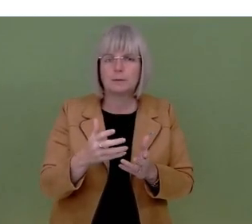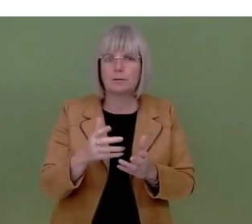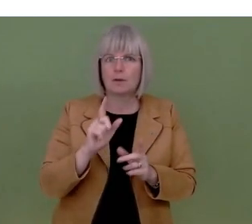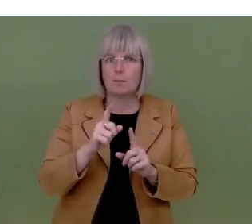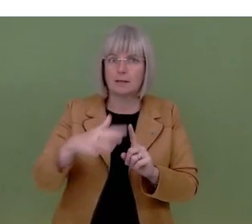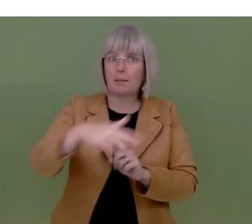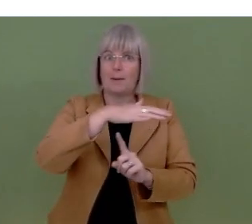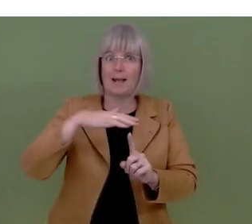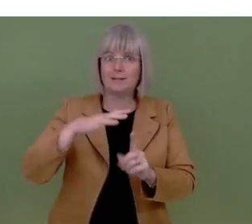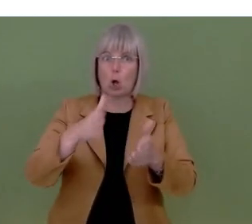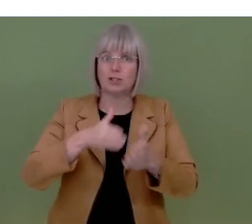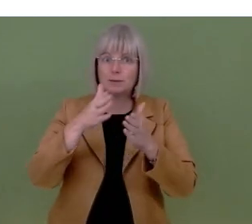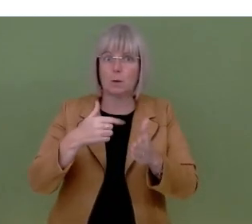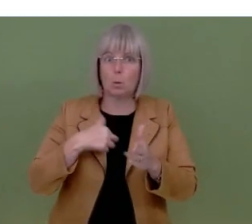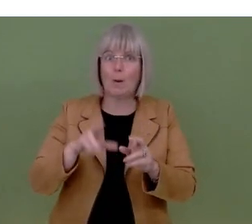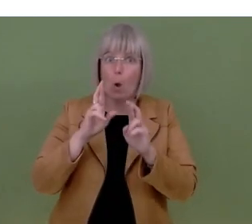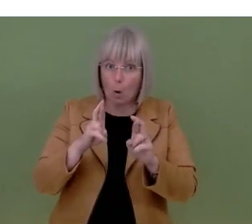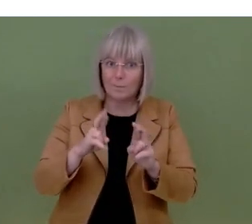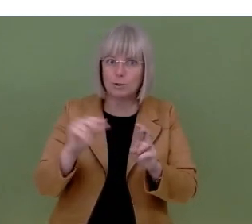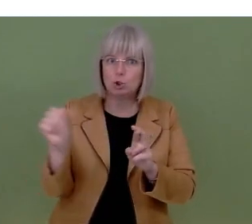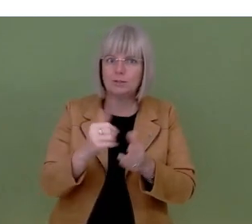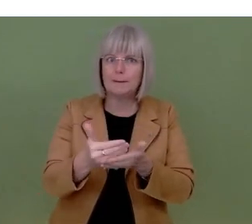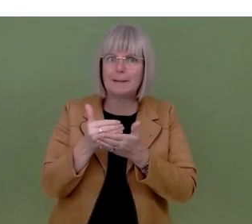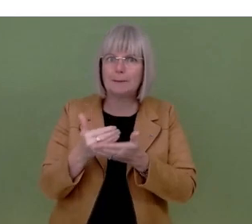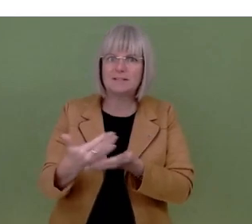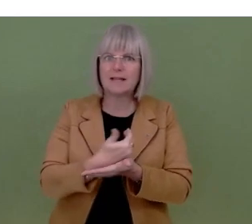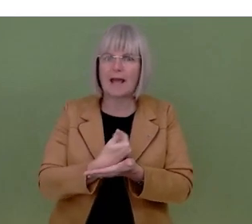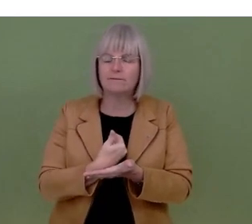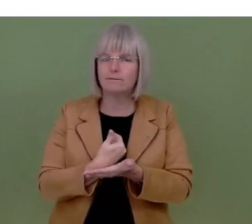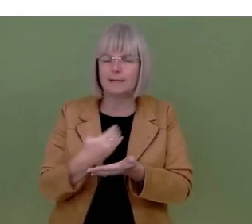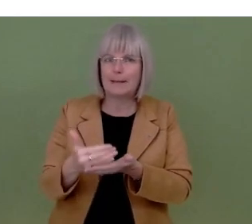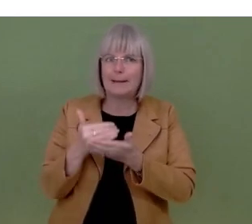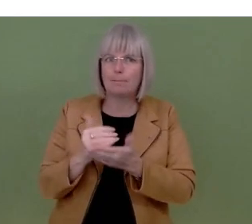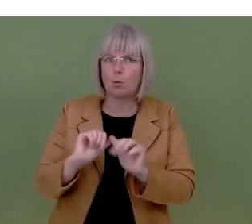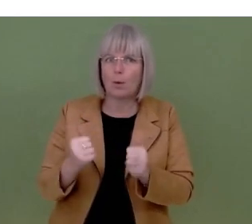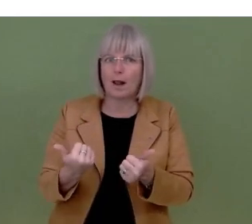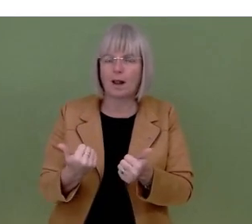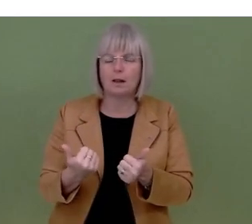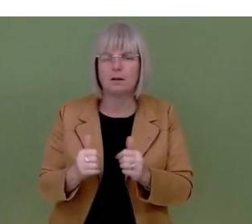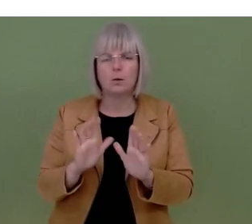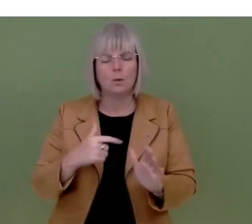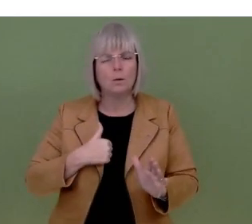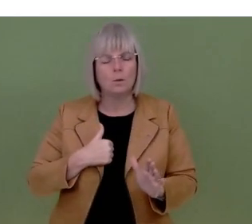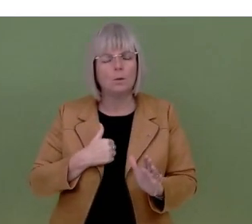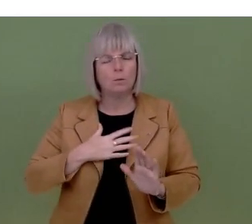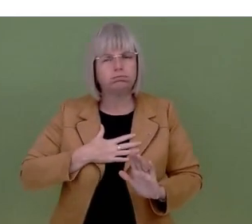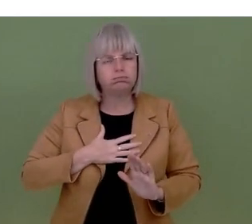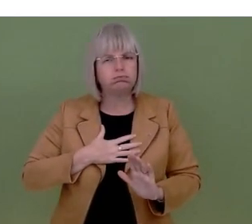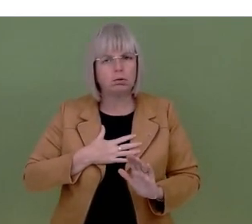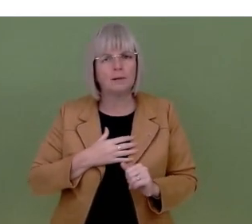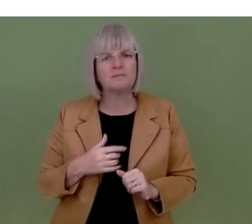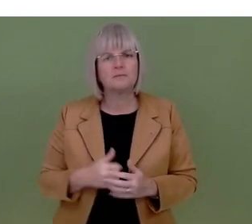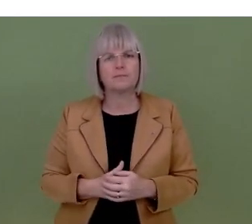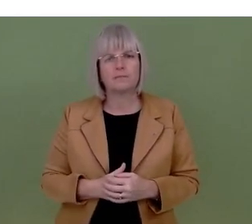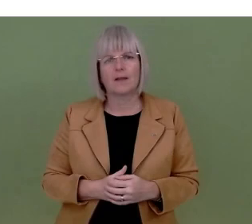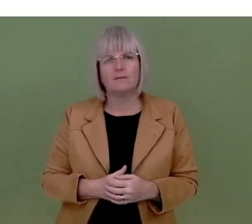hoped would be a place to keep you safe and to keep you well. I'm struck by a number of things that you've said, and